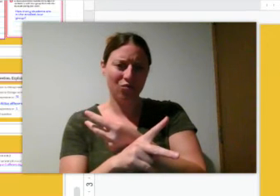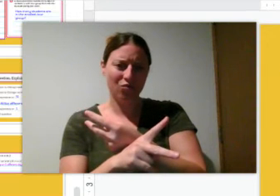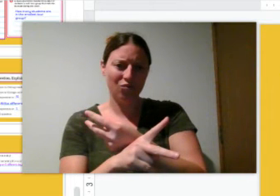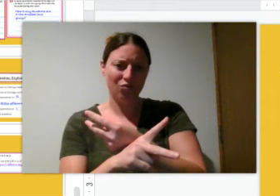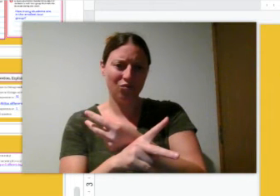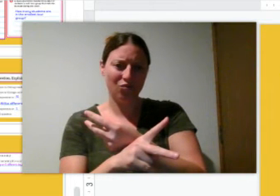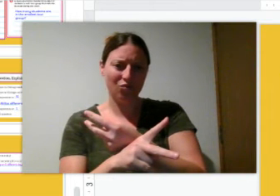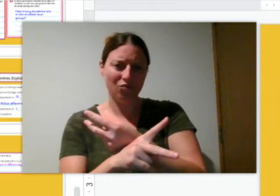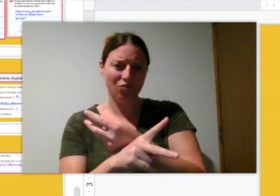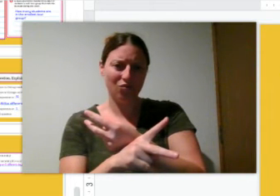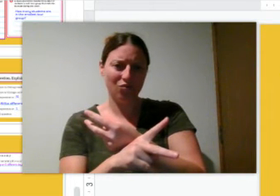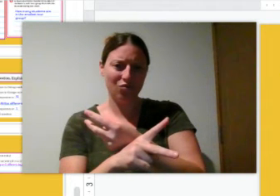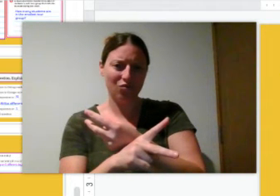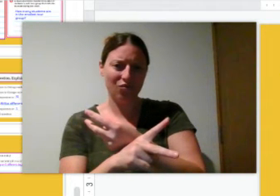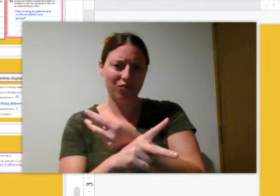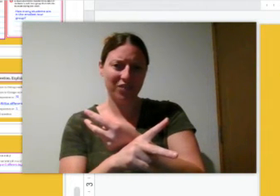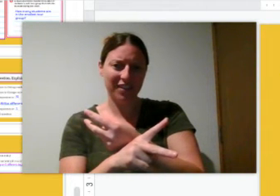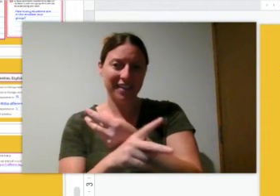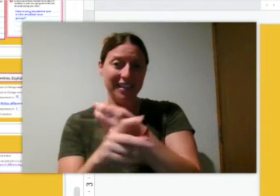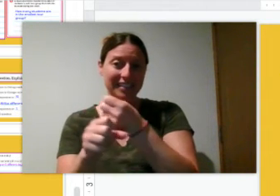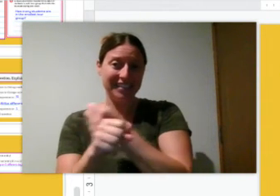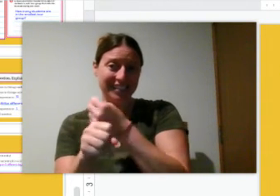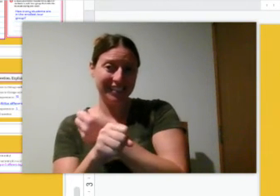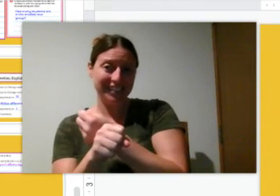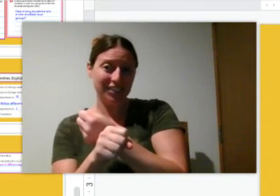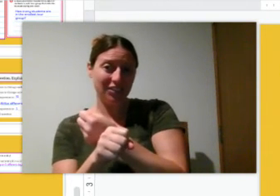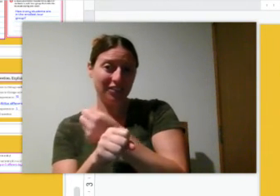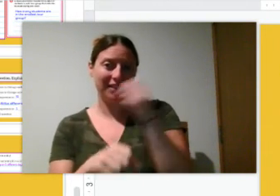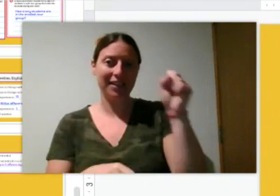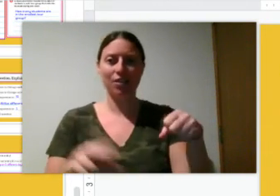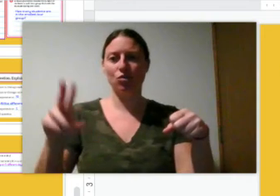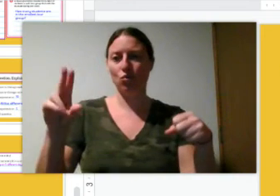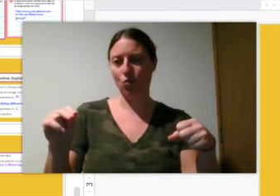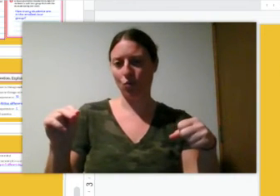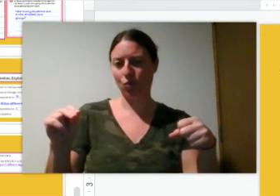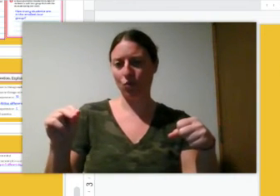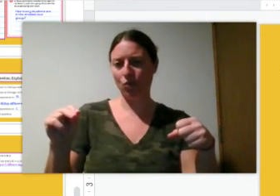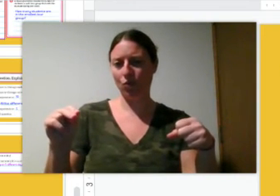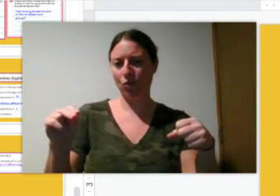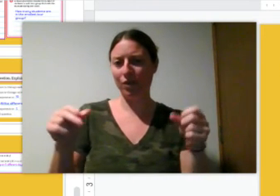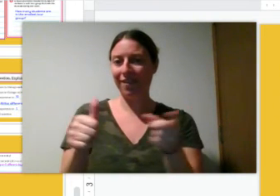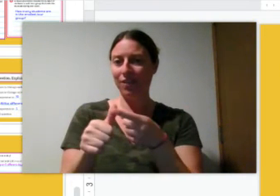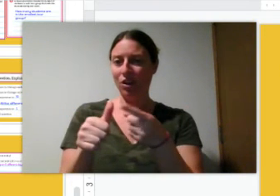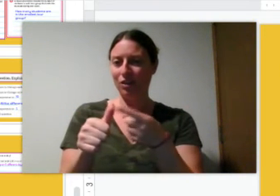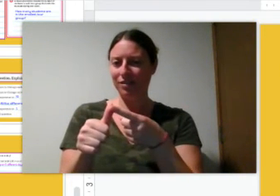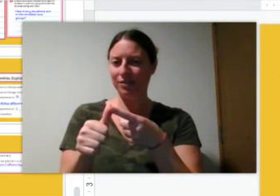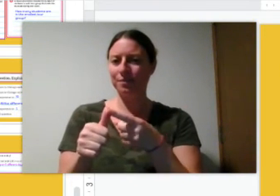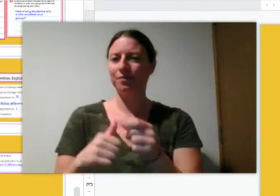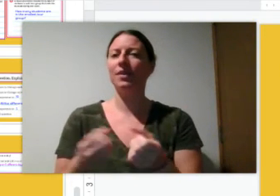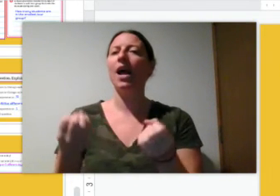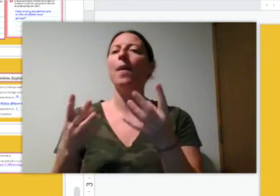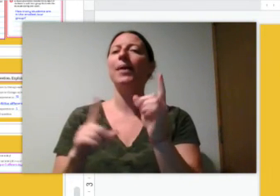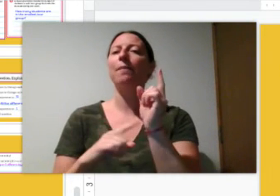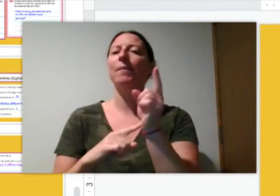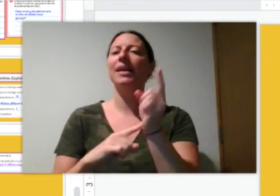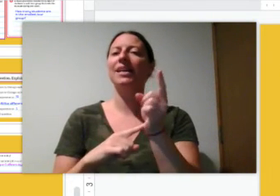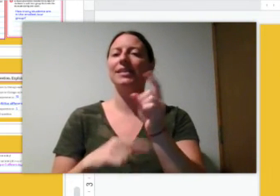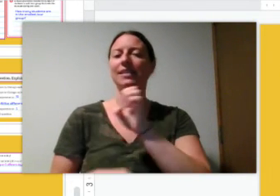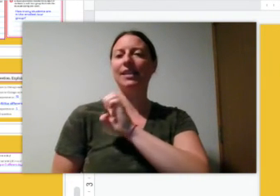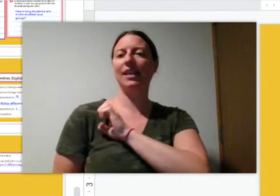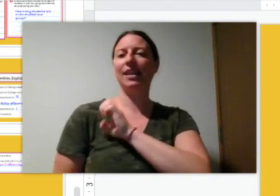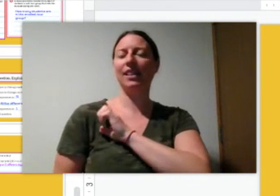they are statistical questions or not. The first one is, how many minutes did Ethan